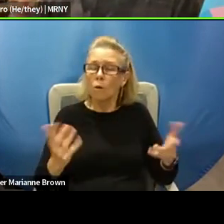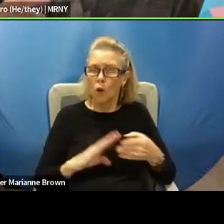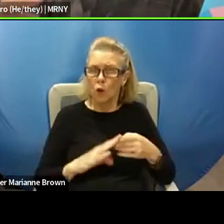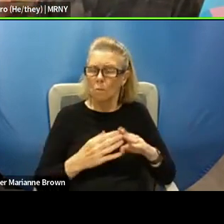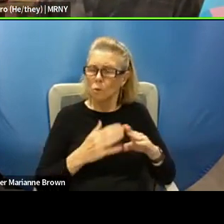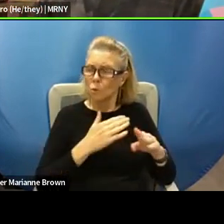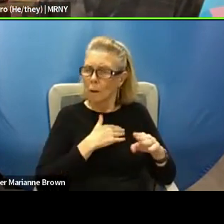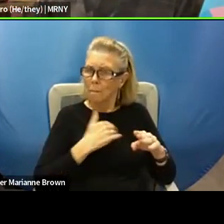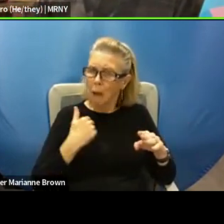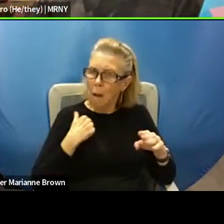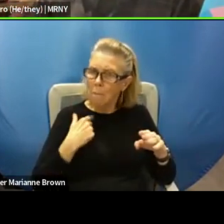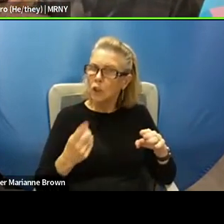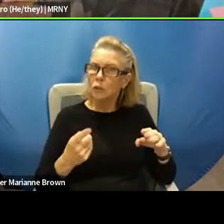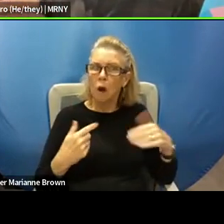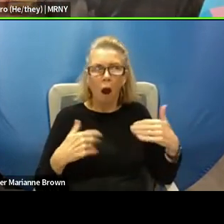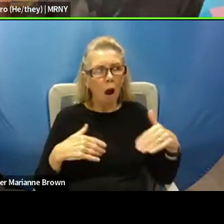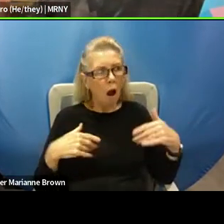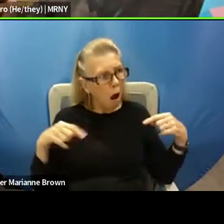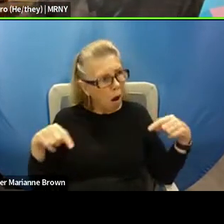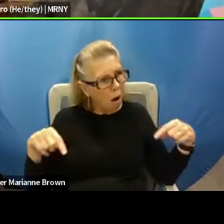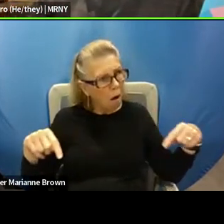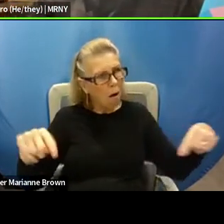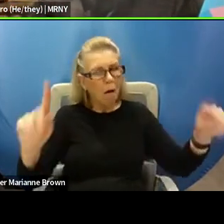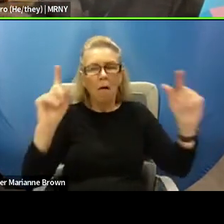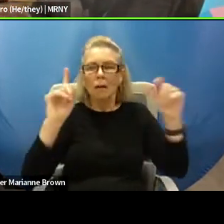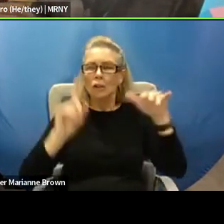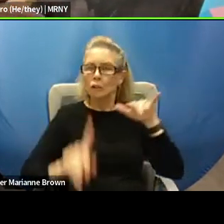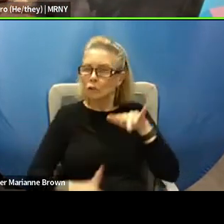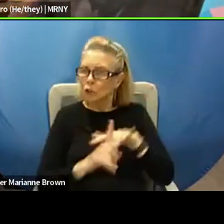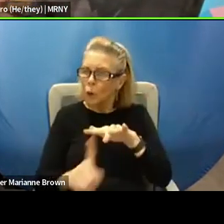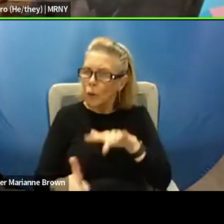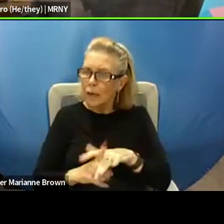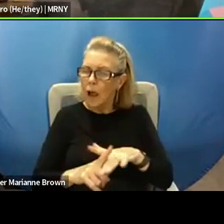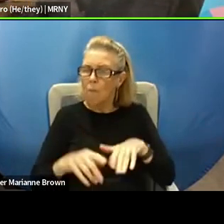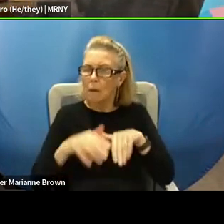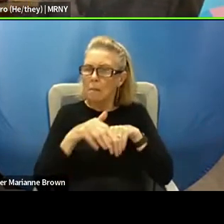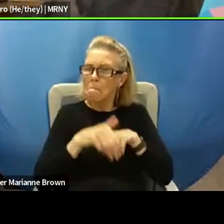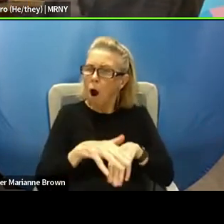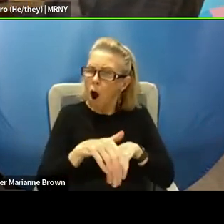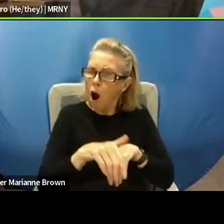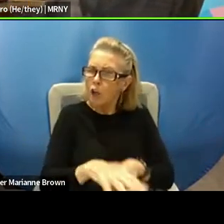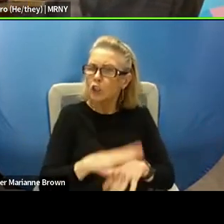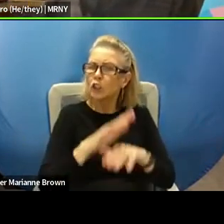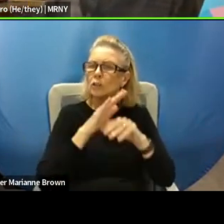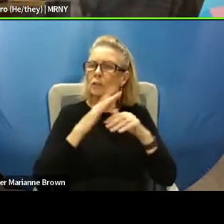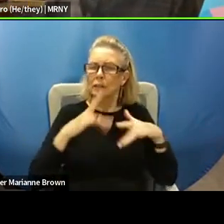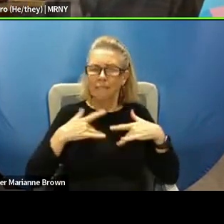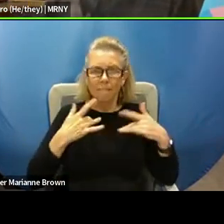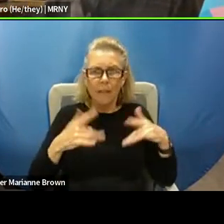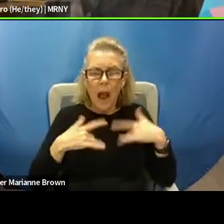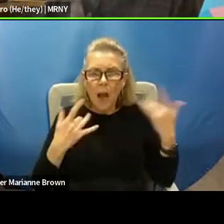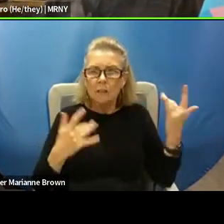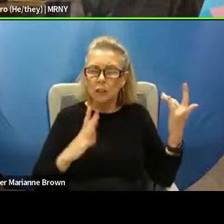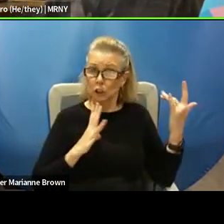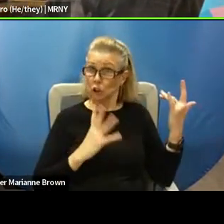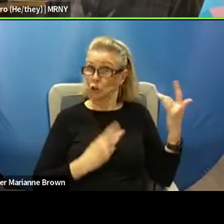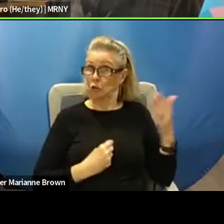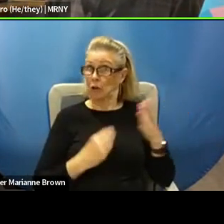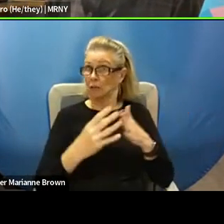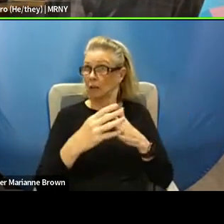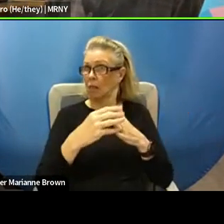showing up at marches, at events, at trans-led community spaces in